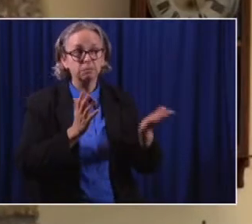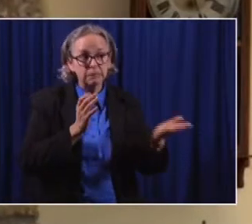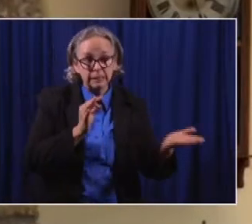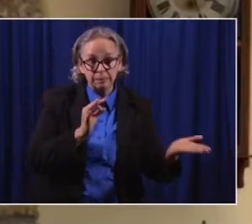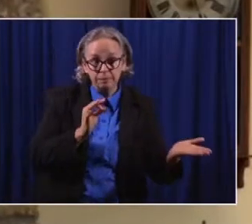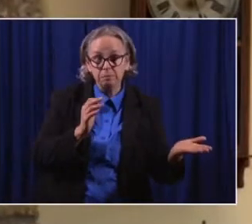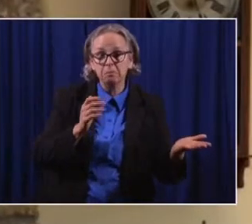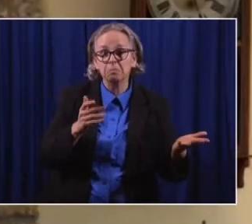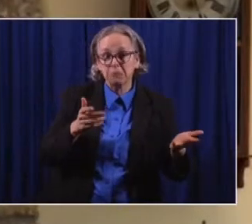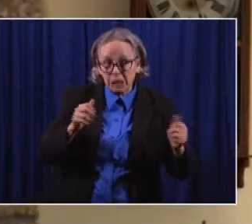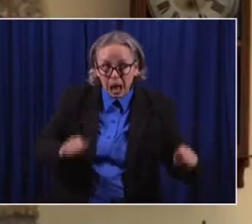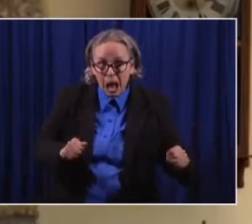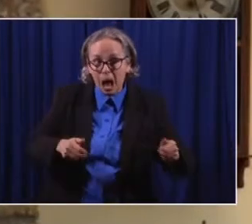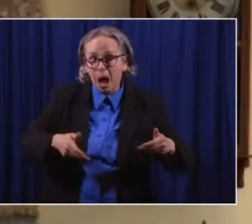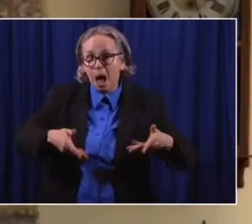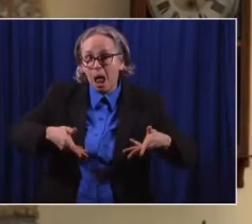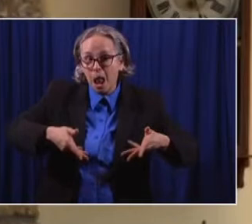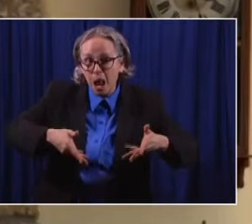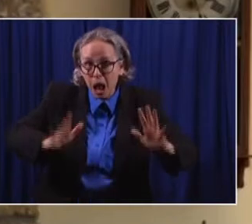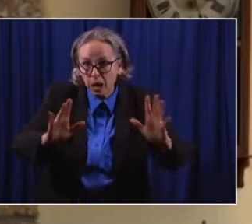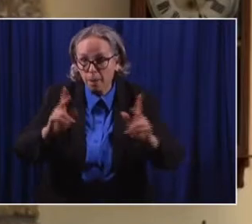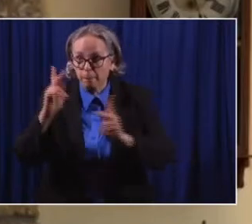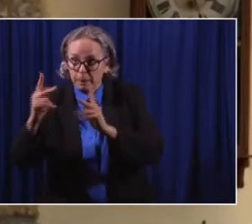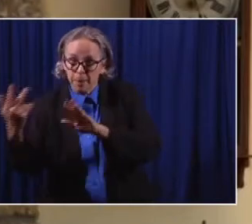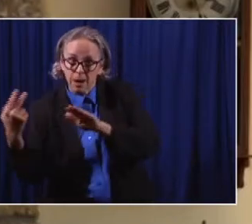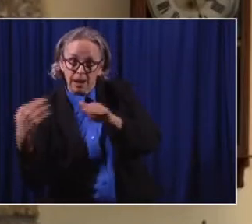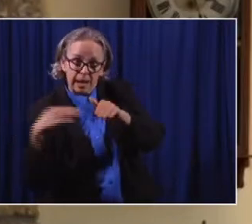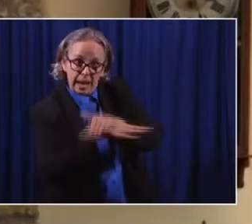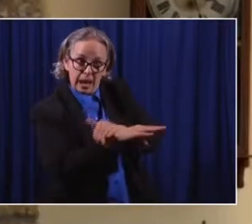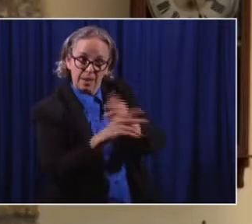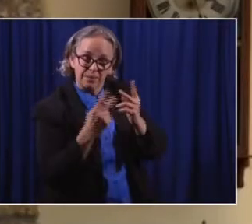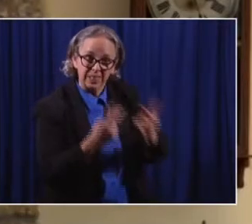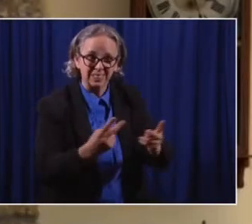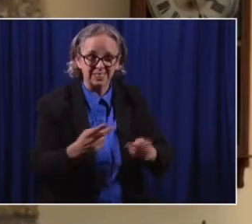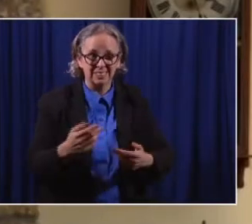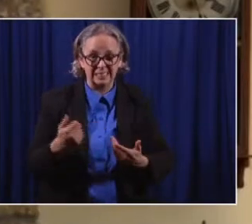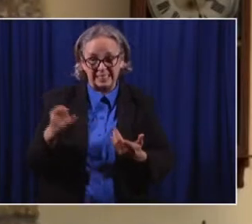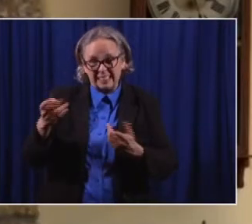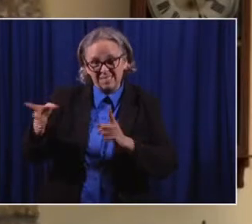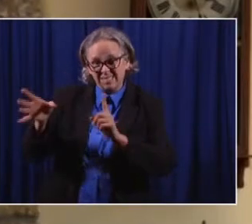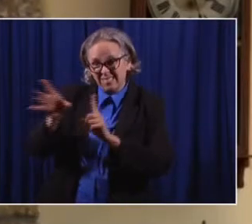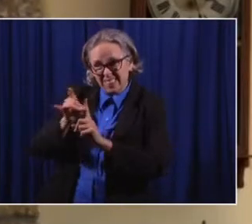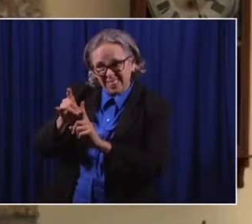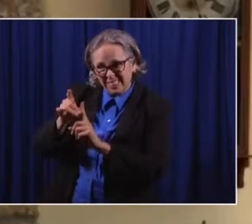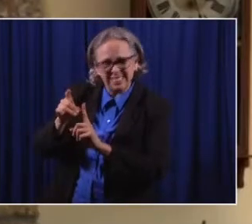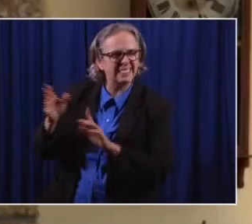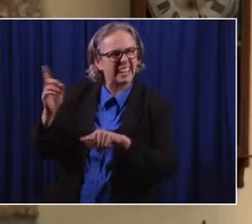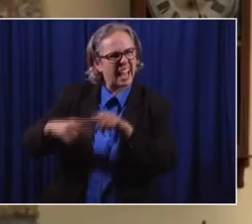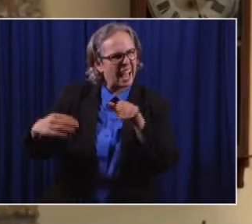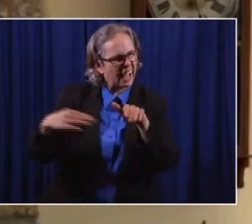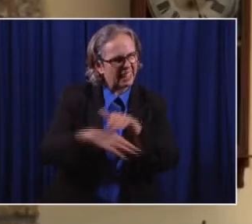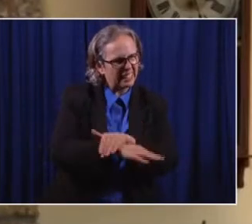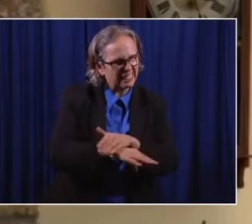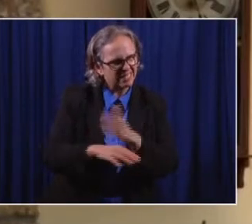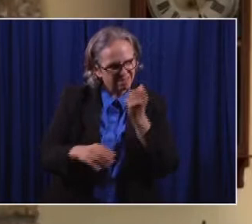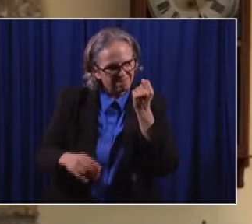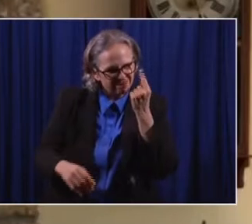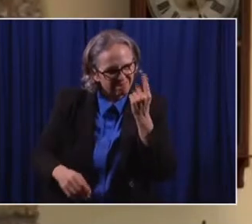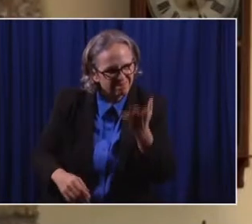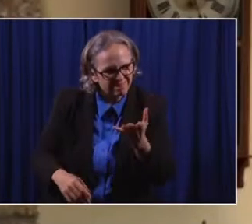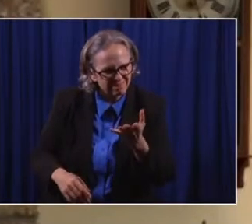visitation, if they've got COVID that's spread in the nursing home, obviously they're not going to do it. If they've got other, problems or reasons not to